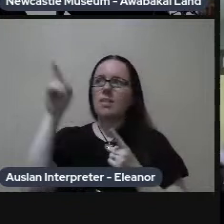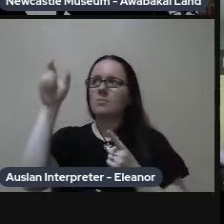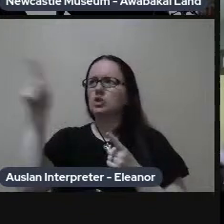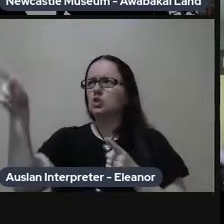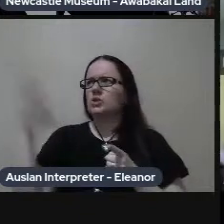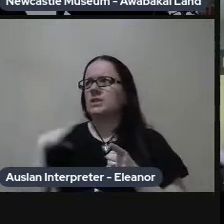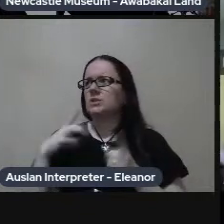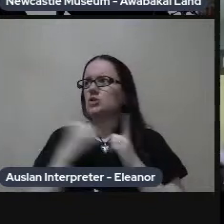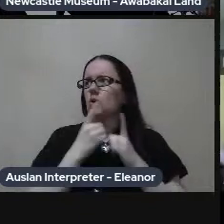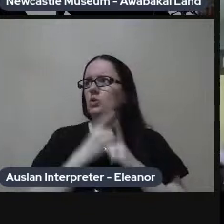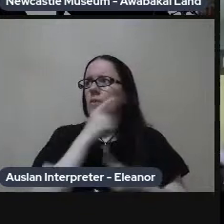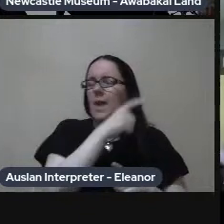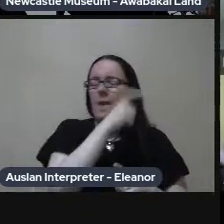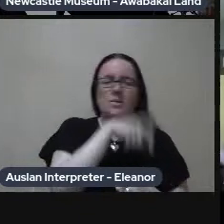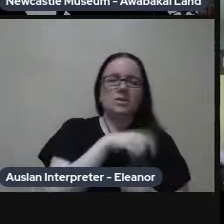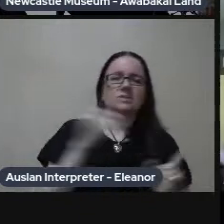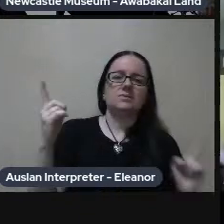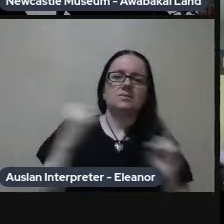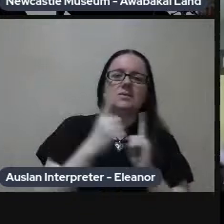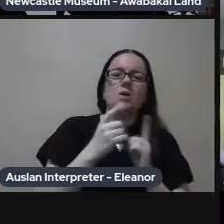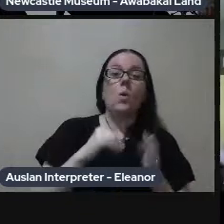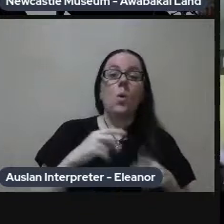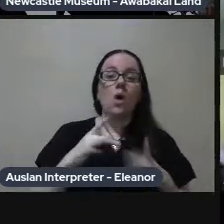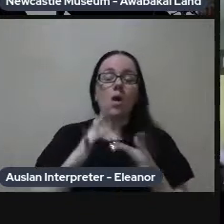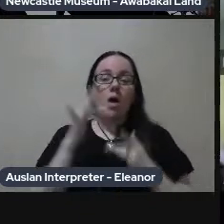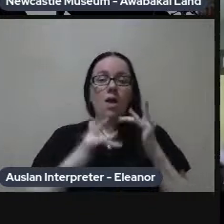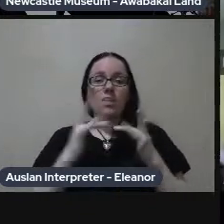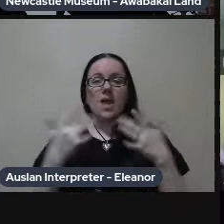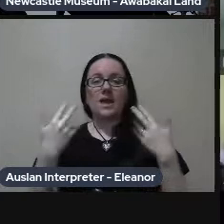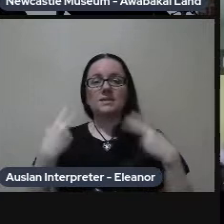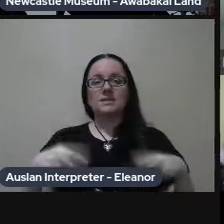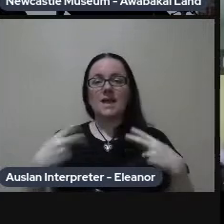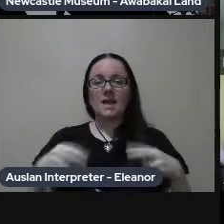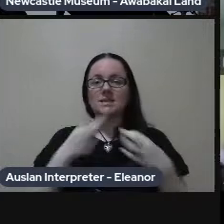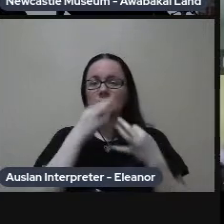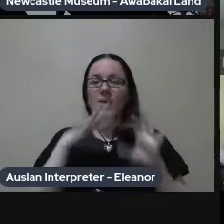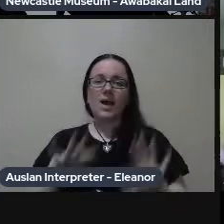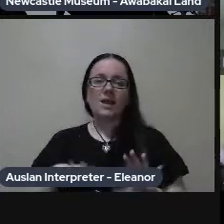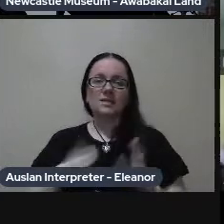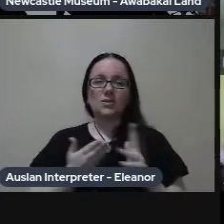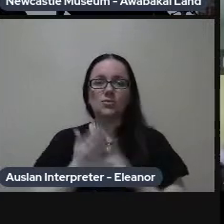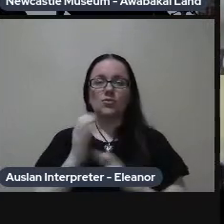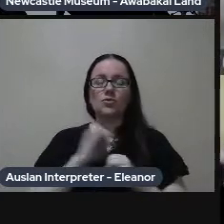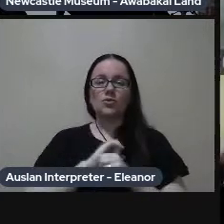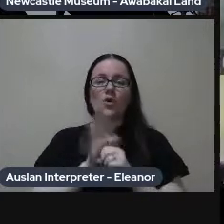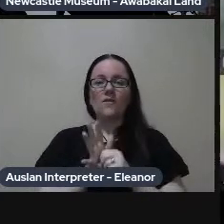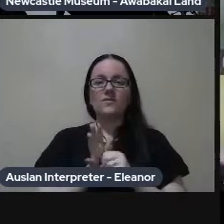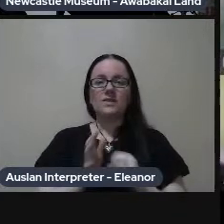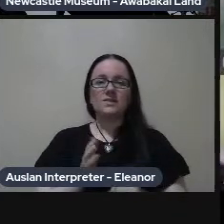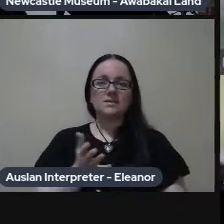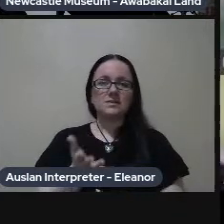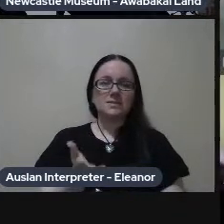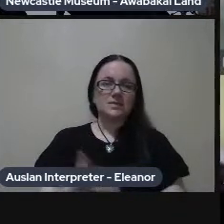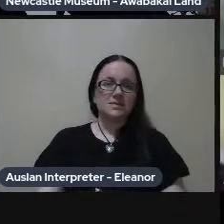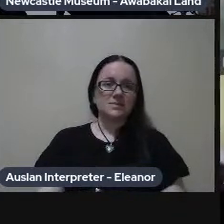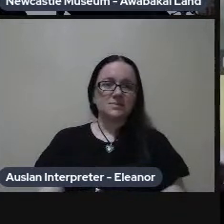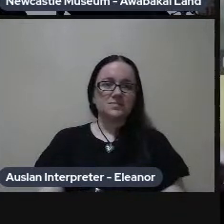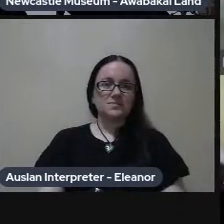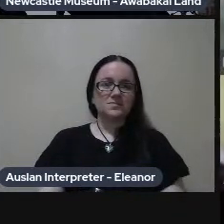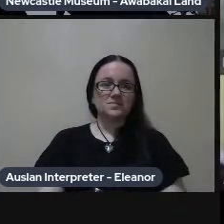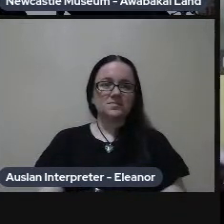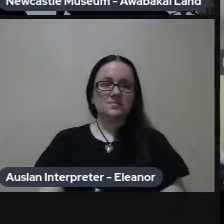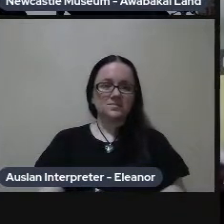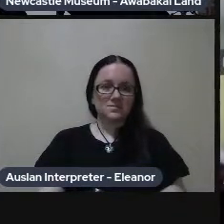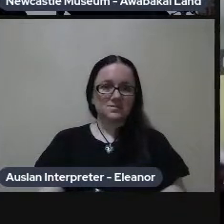together on online dance parties during COVID. Anyway, you're missing out on the wonderful sound and movement. If you can pop your breath, oh, here we